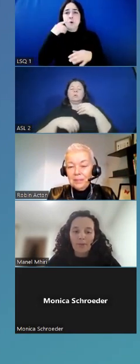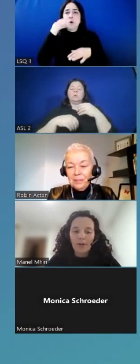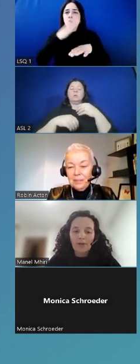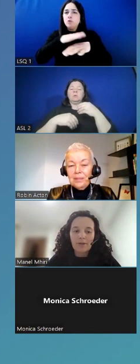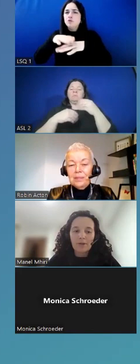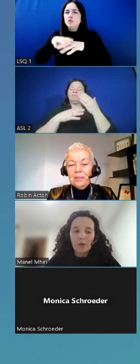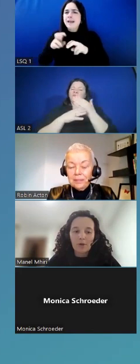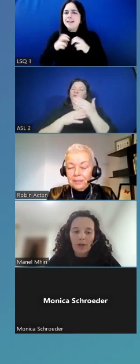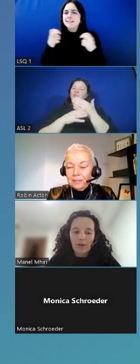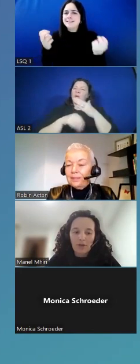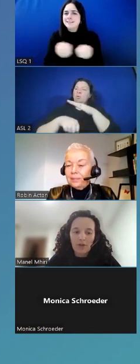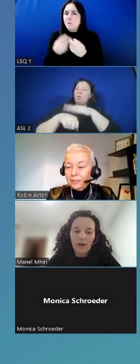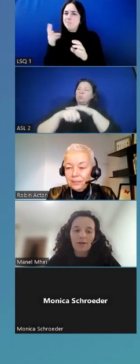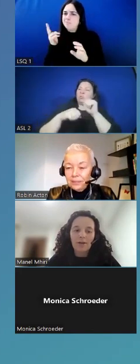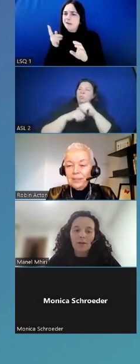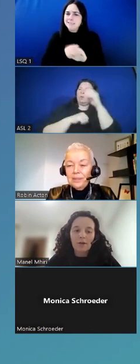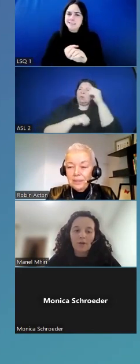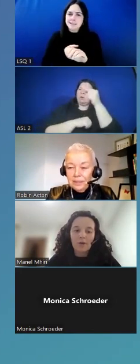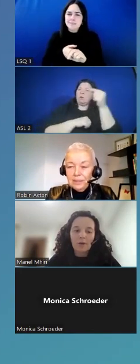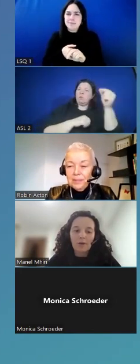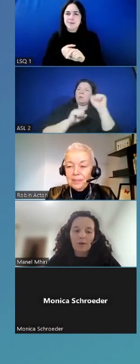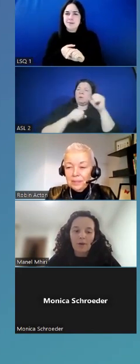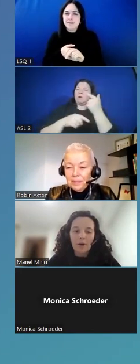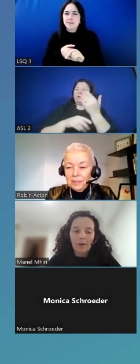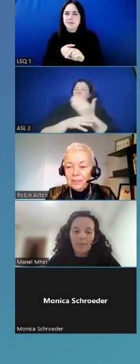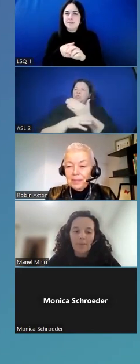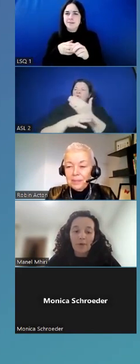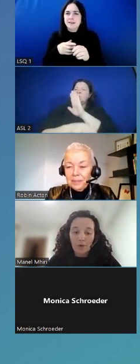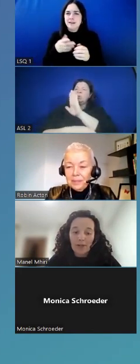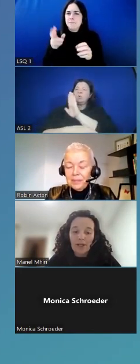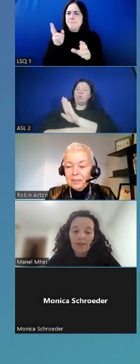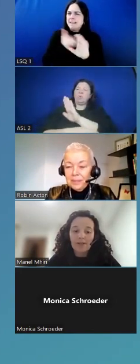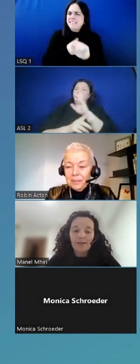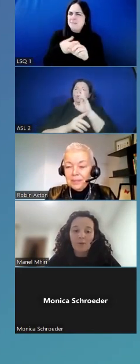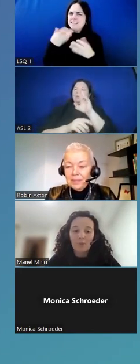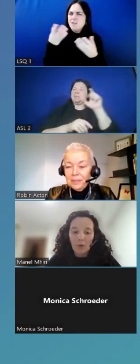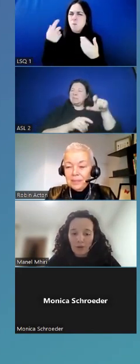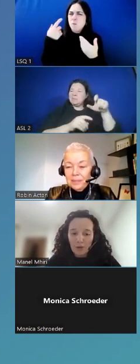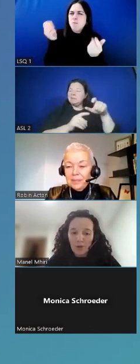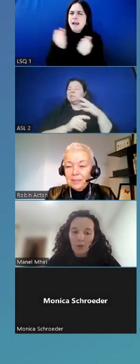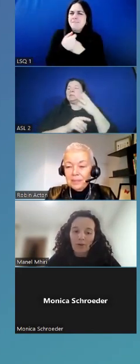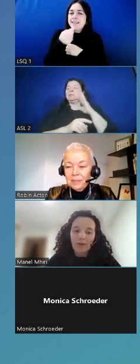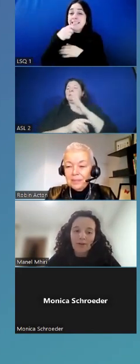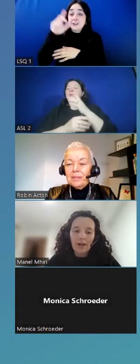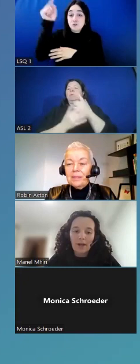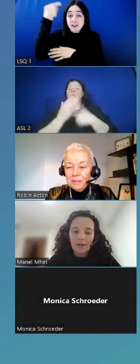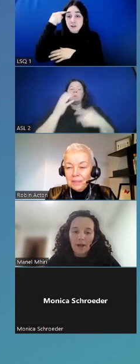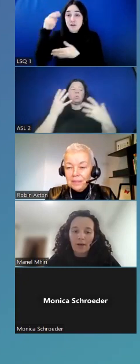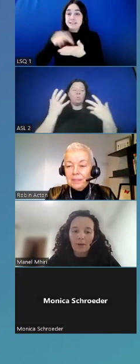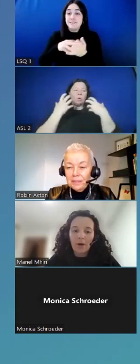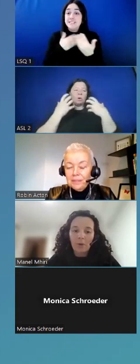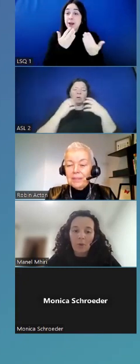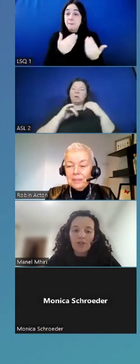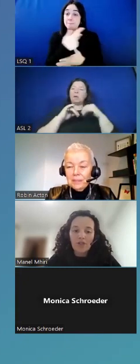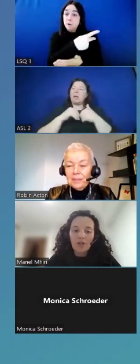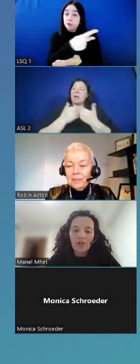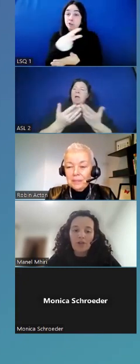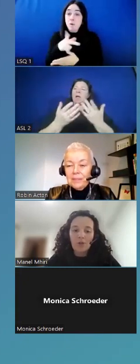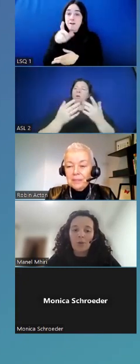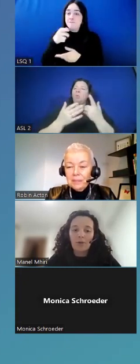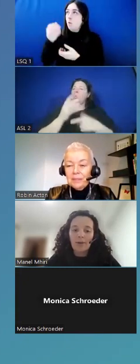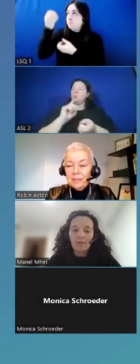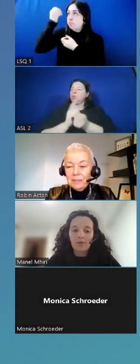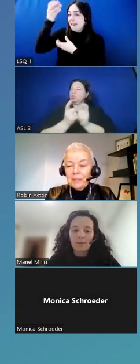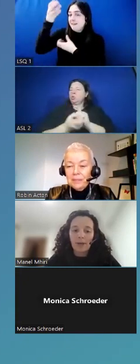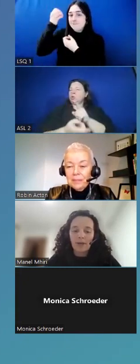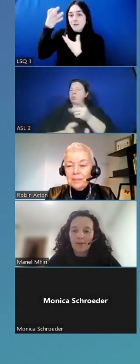the government, so you can share your needs, what do you want, and what changes